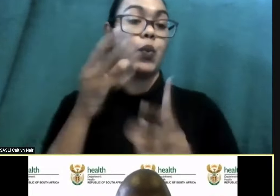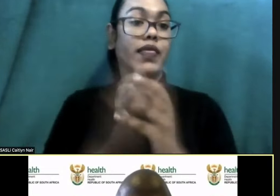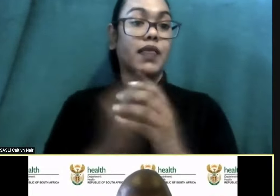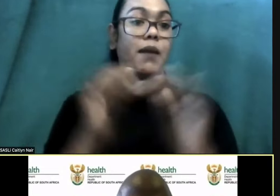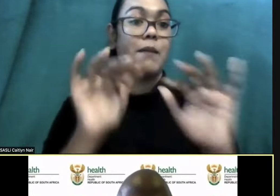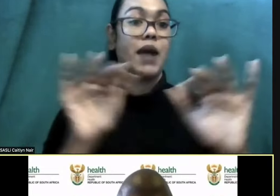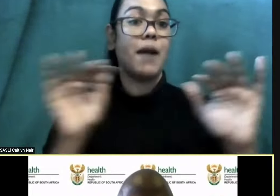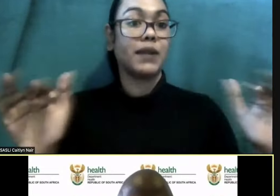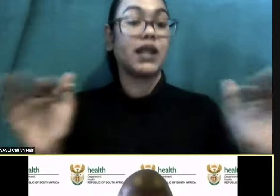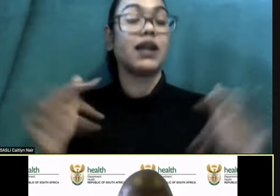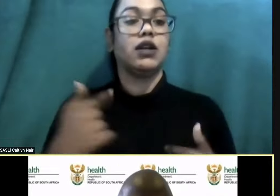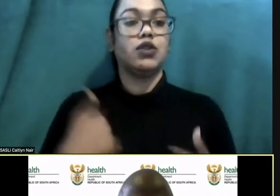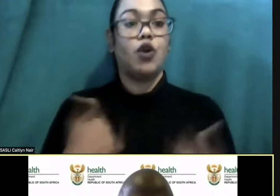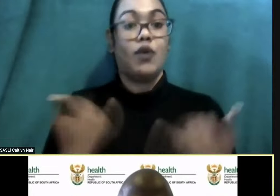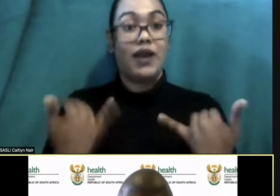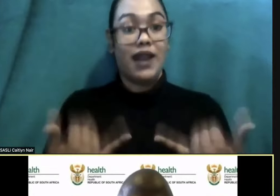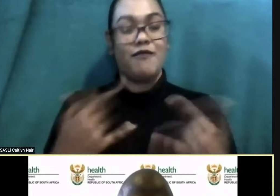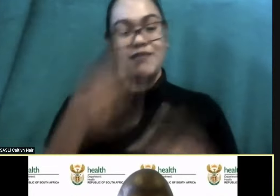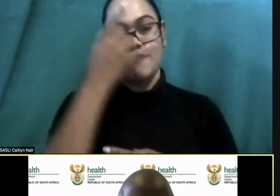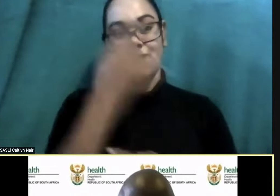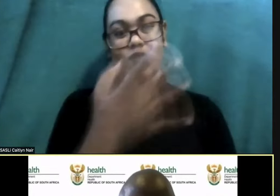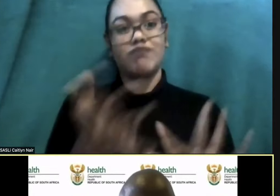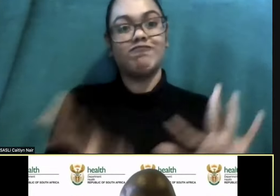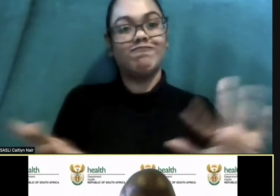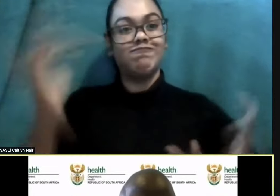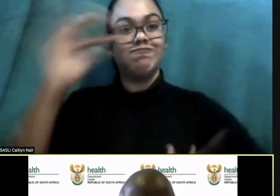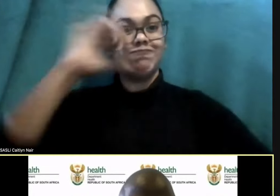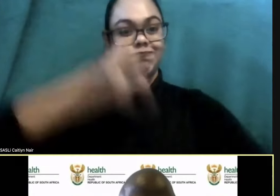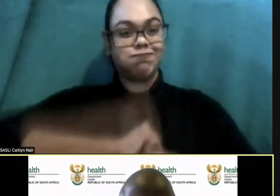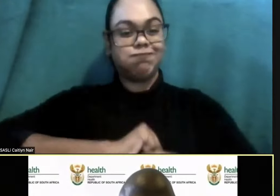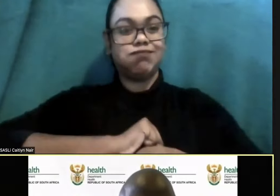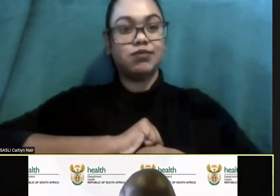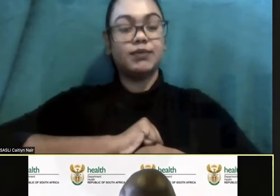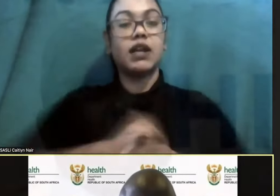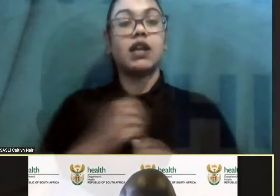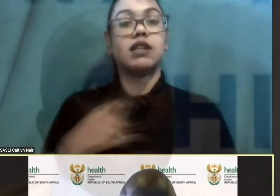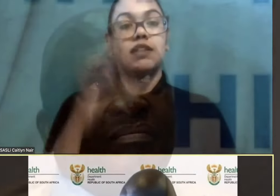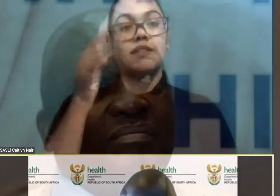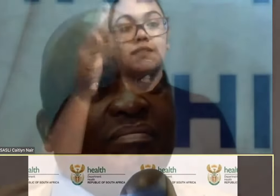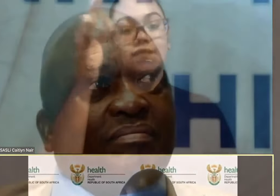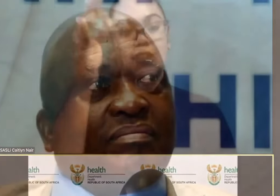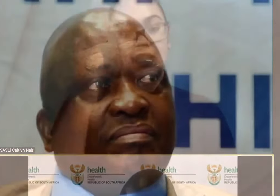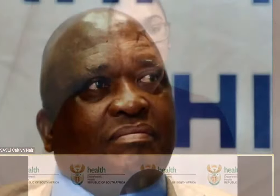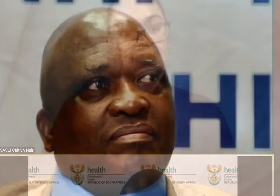going to declare this media briefing adjourned until further notice. Thanks.